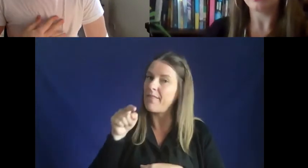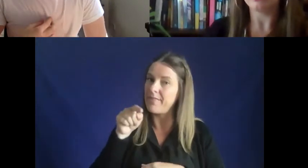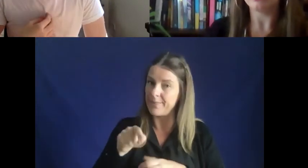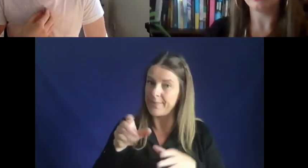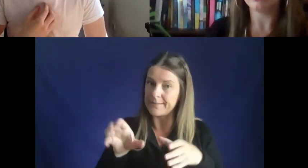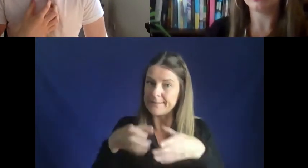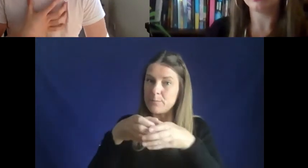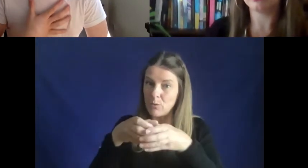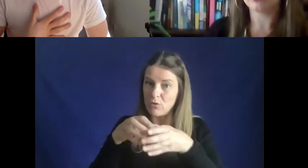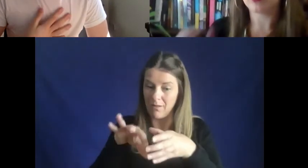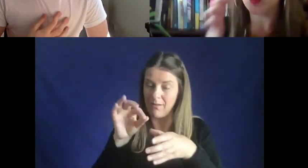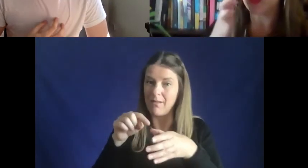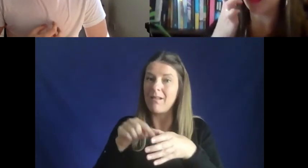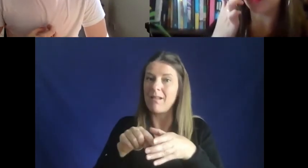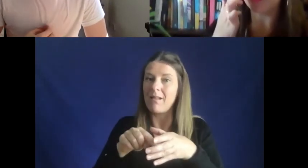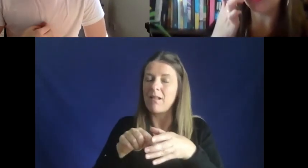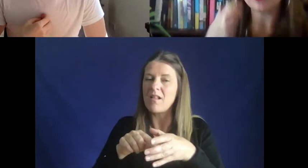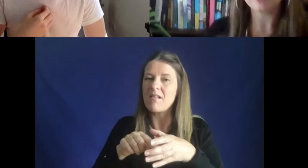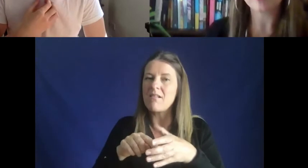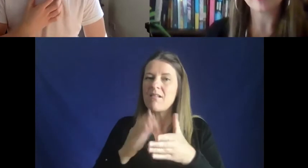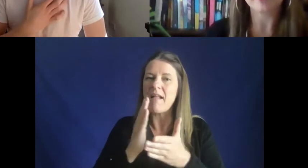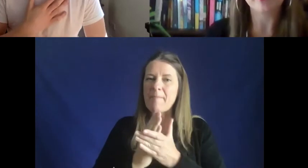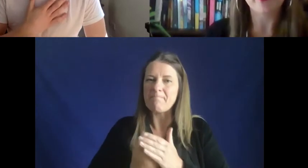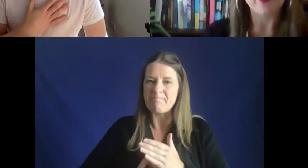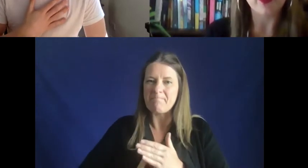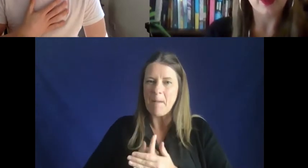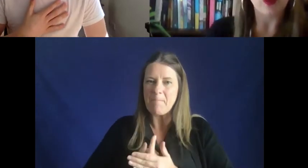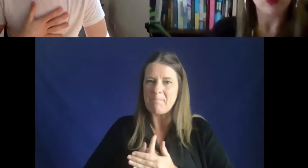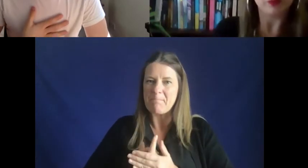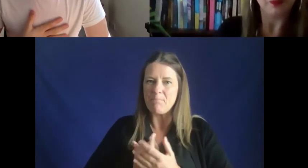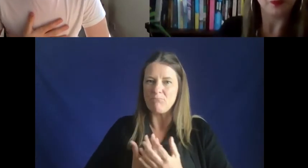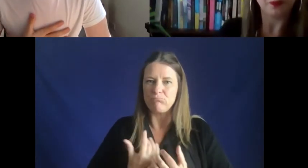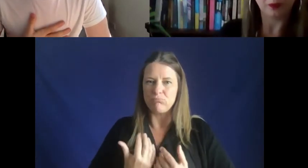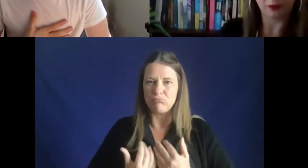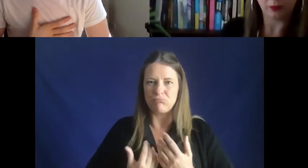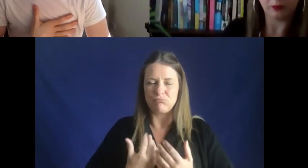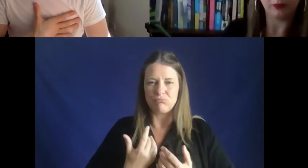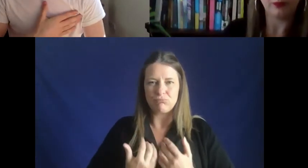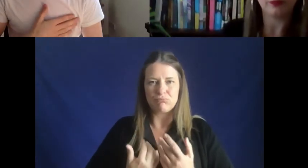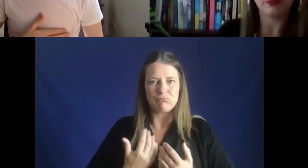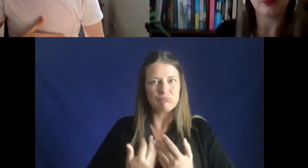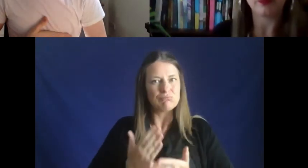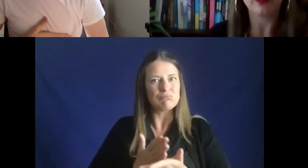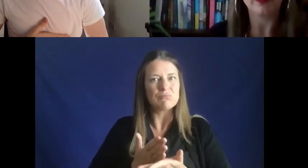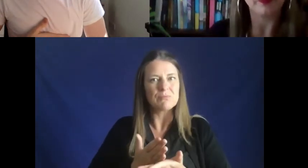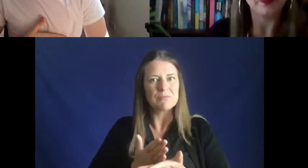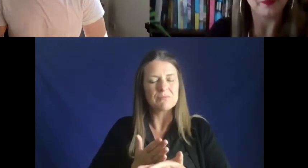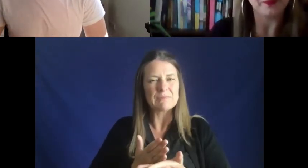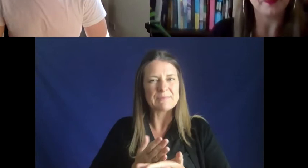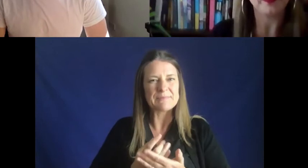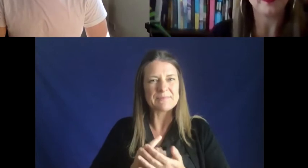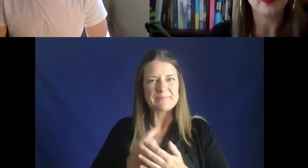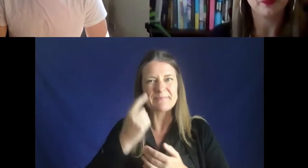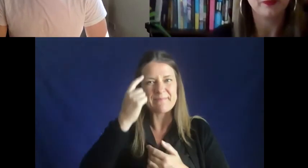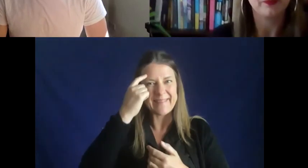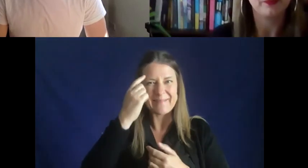has definitely sparked something in me. And I always say this, but it was about the second or third week when I was watching one of